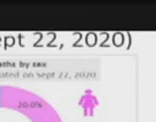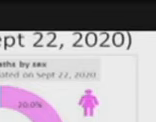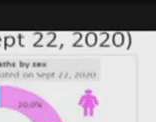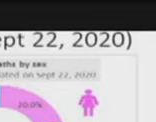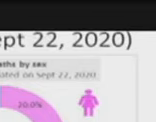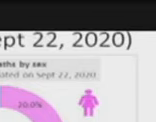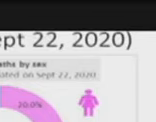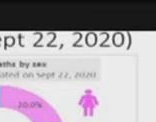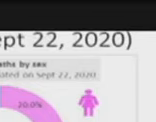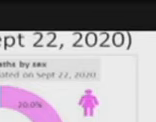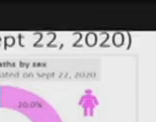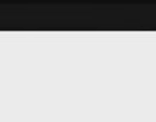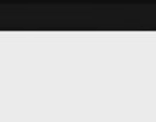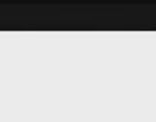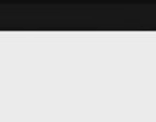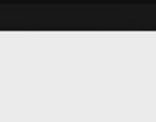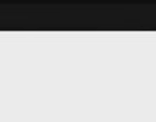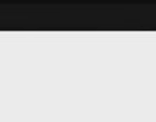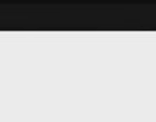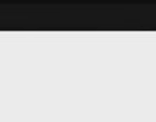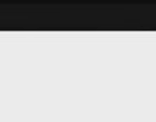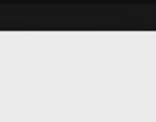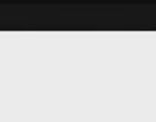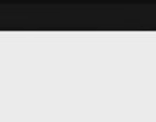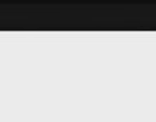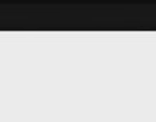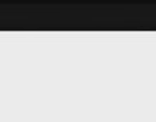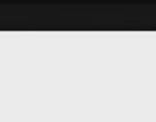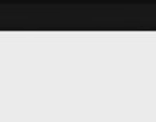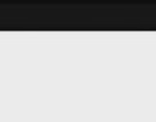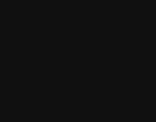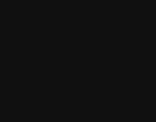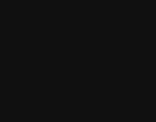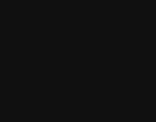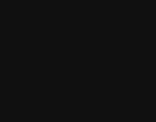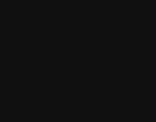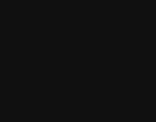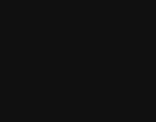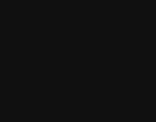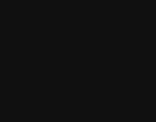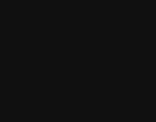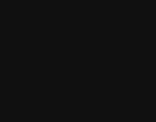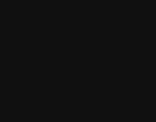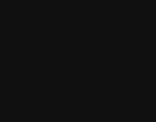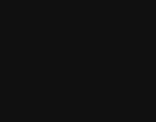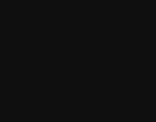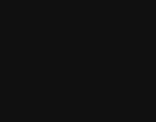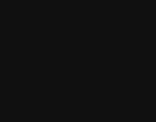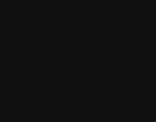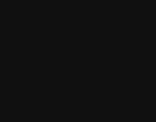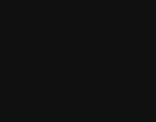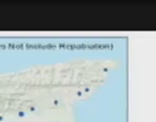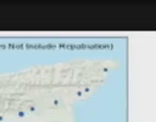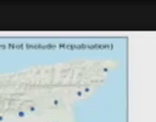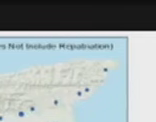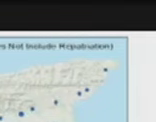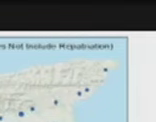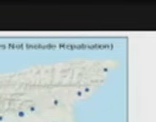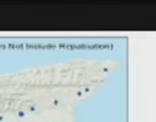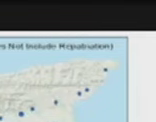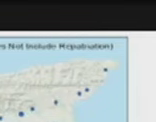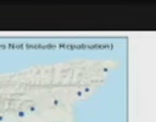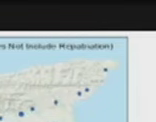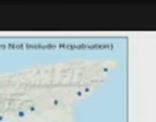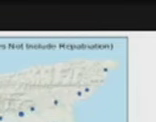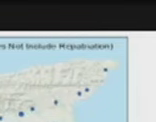fatal outcomes. Moving to the next group of slides, we now look at the geographic distribution. The first of the